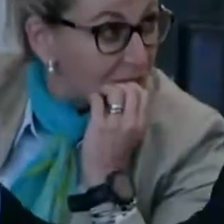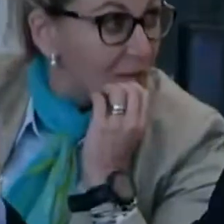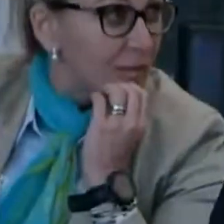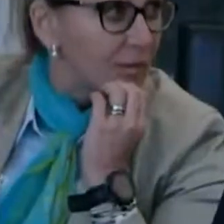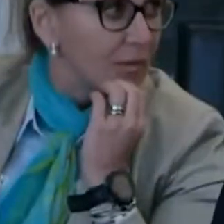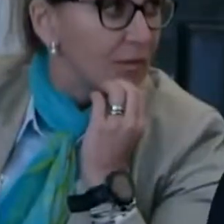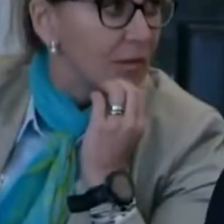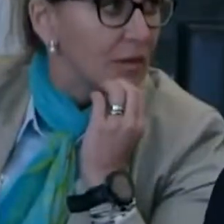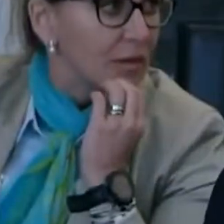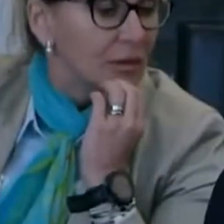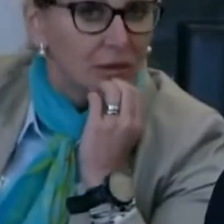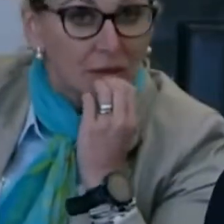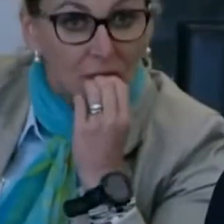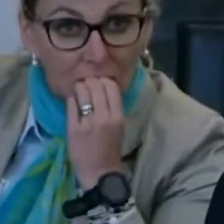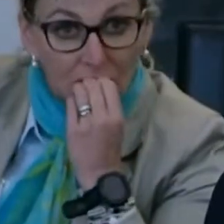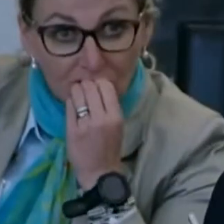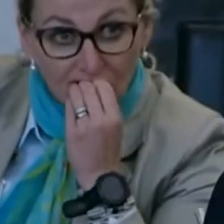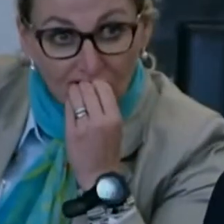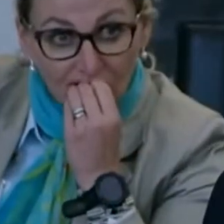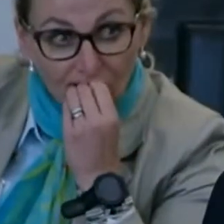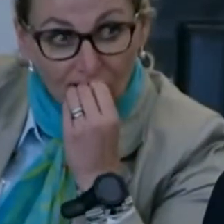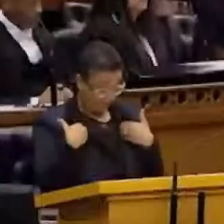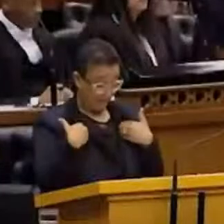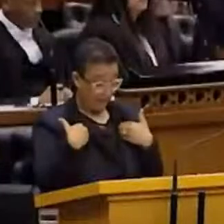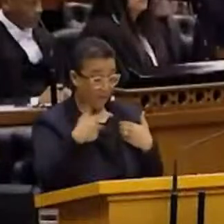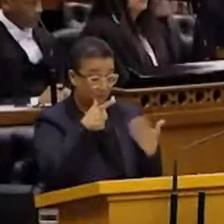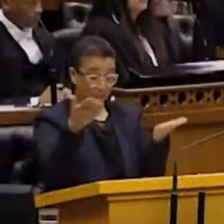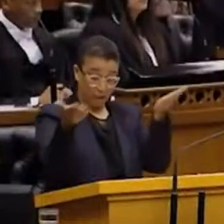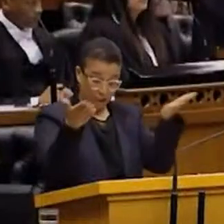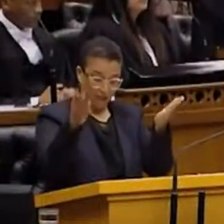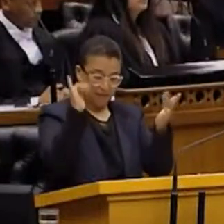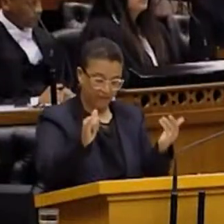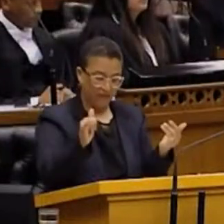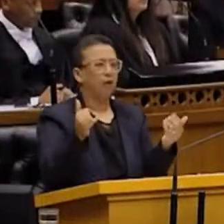will ultimately depend on the extent to which committees and individual members of Parliament